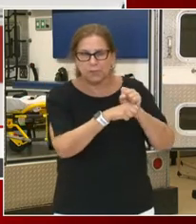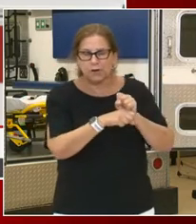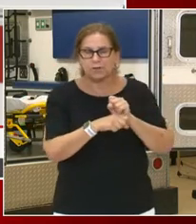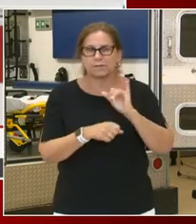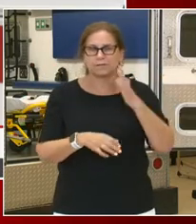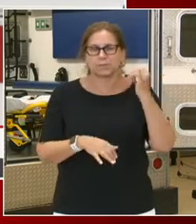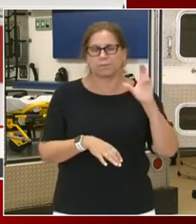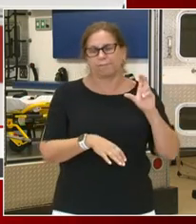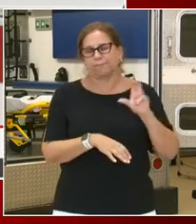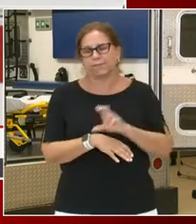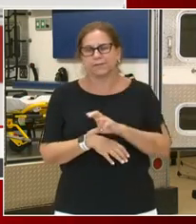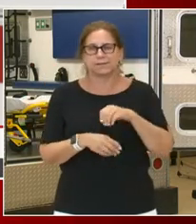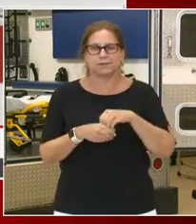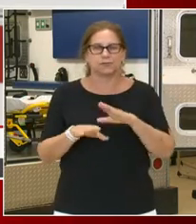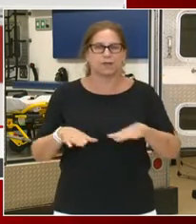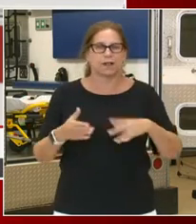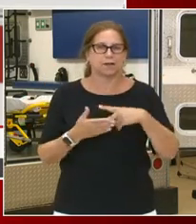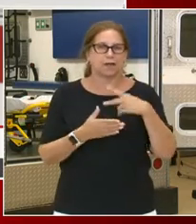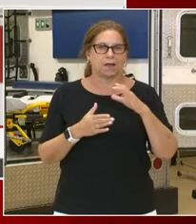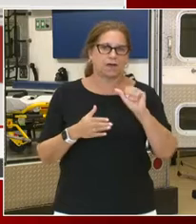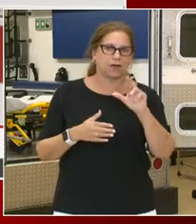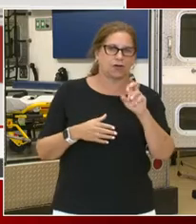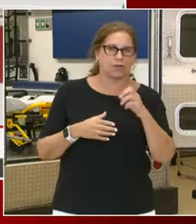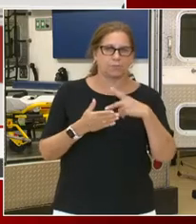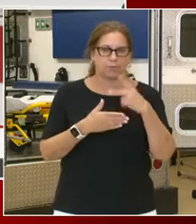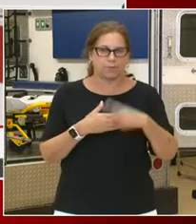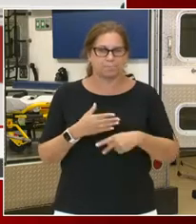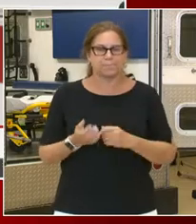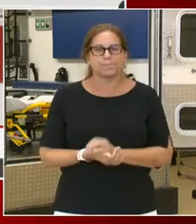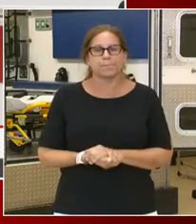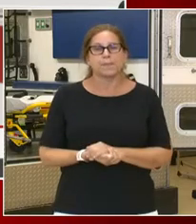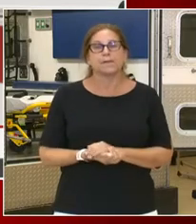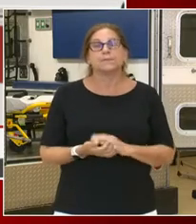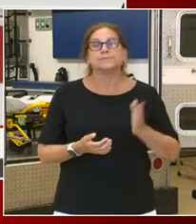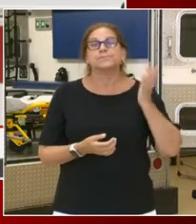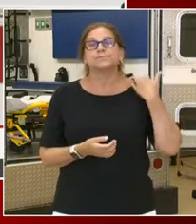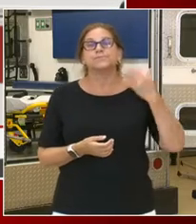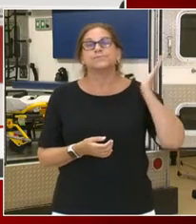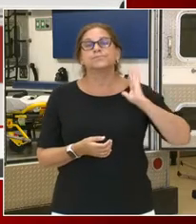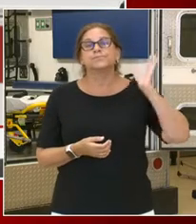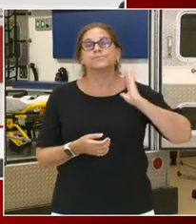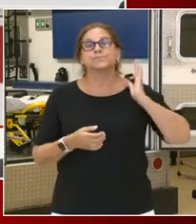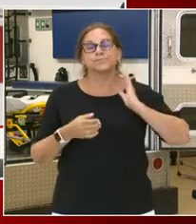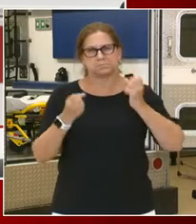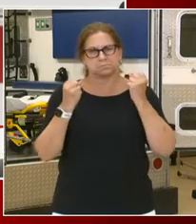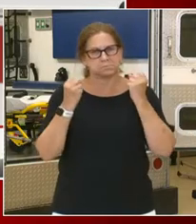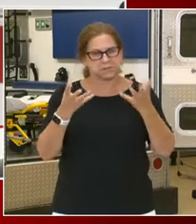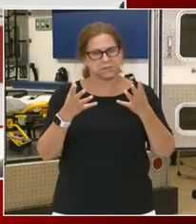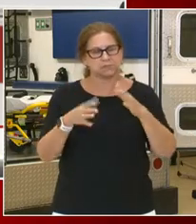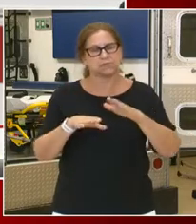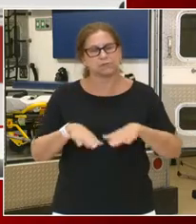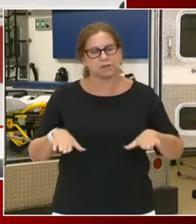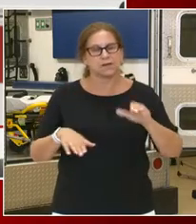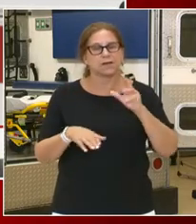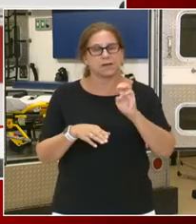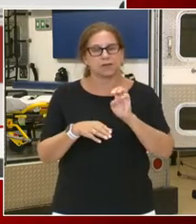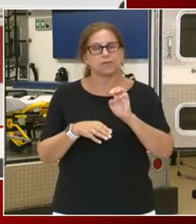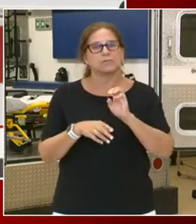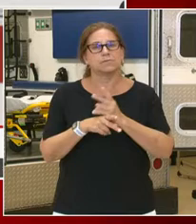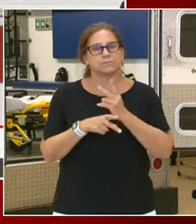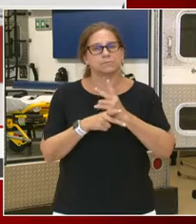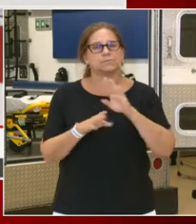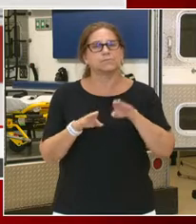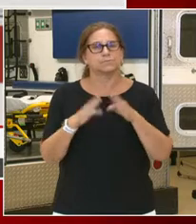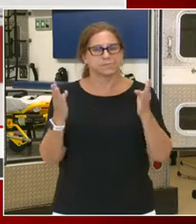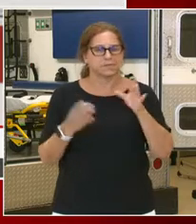a large number, if not the majority, of our child care centers open throughout the pandemic. More than 80% of our child care centers are